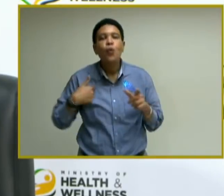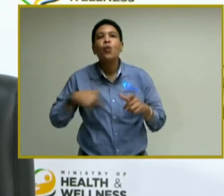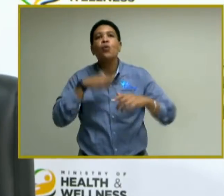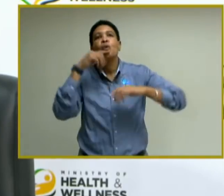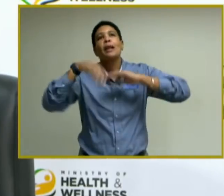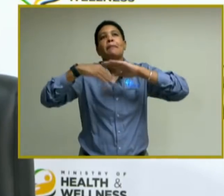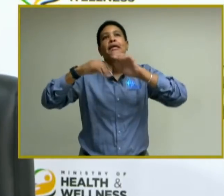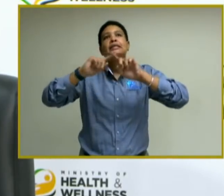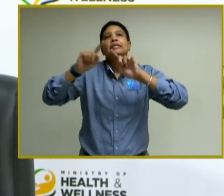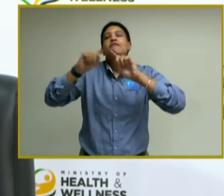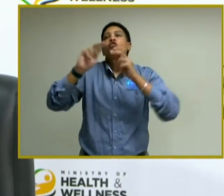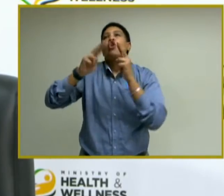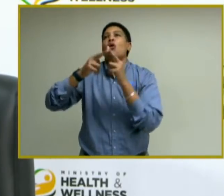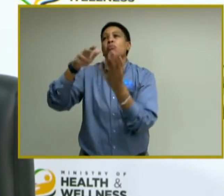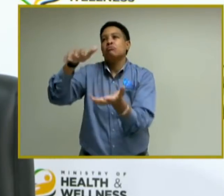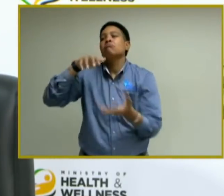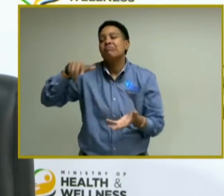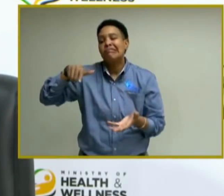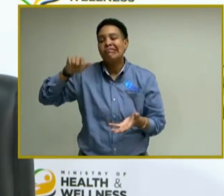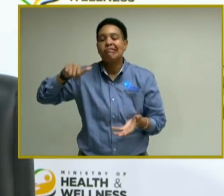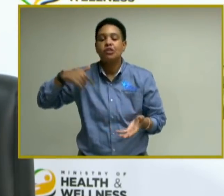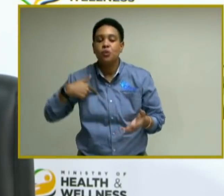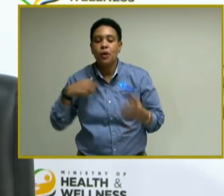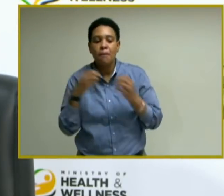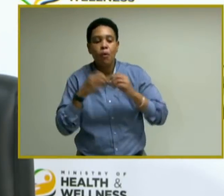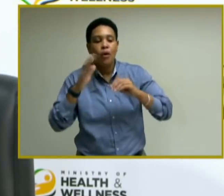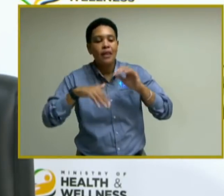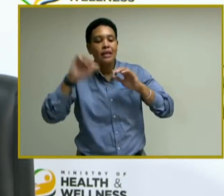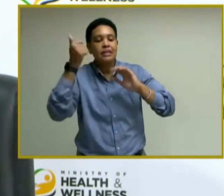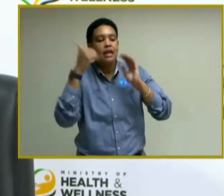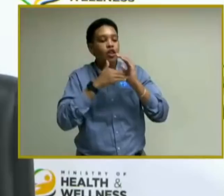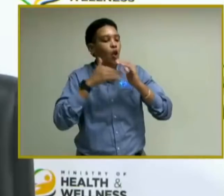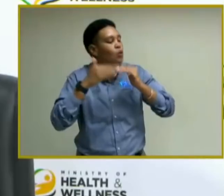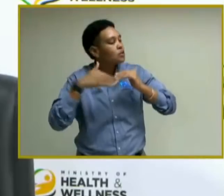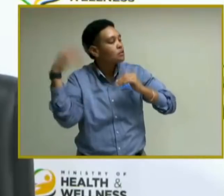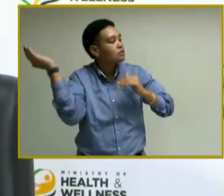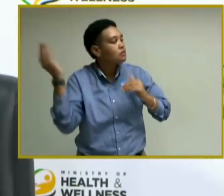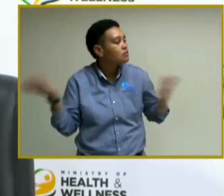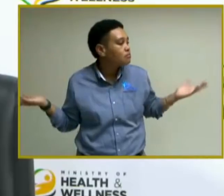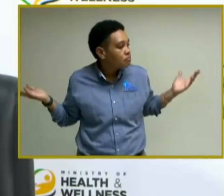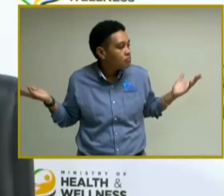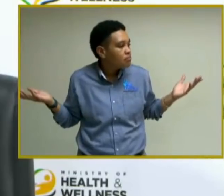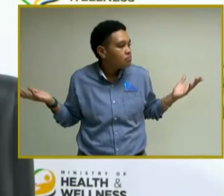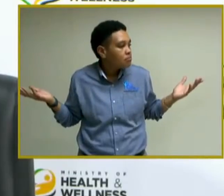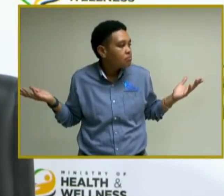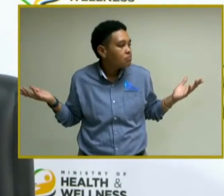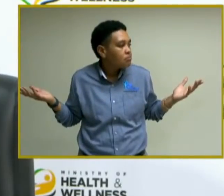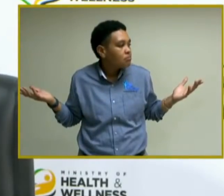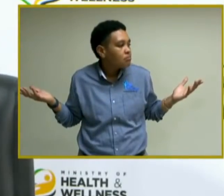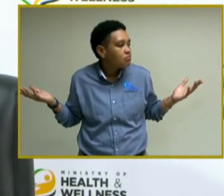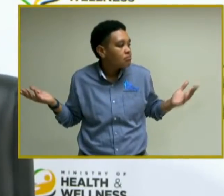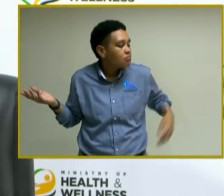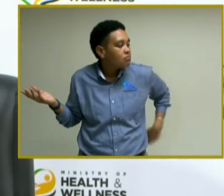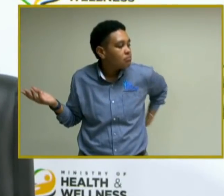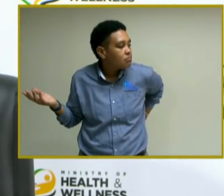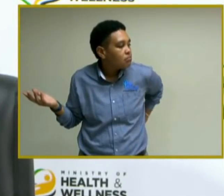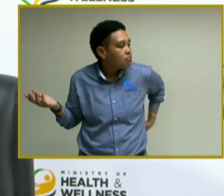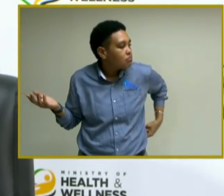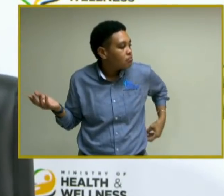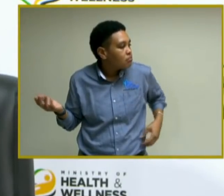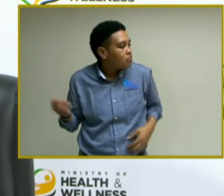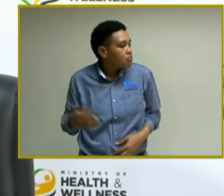based on different figures, we are more than 10,000 cases. some